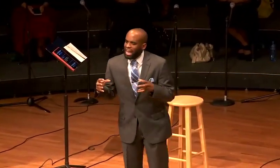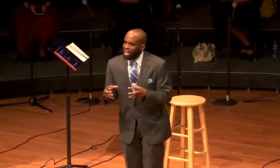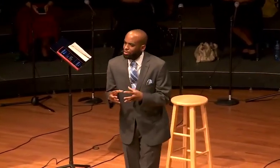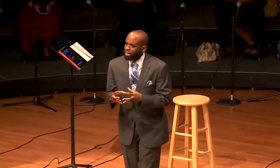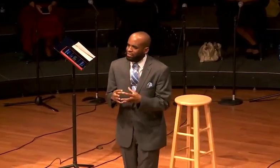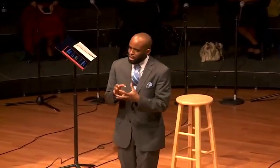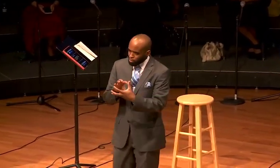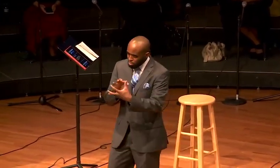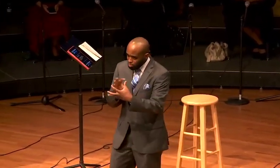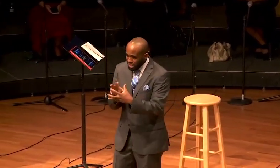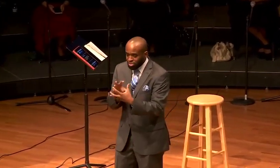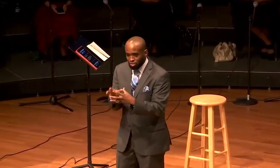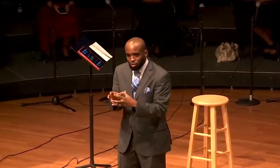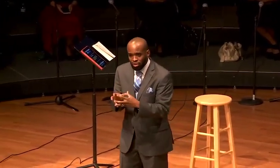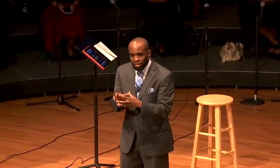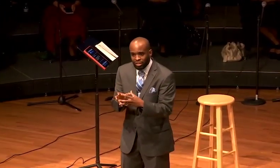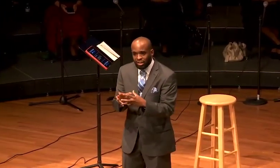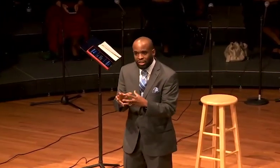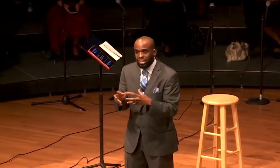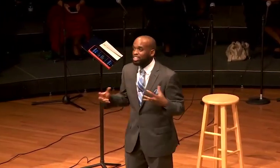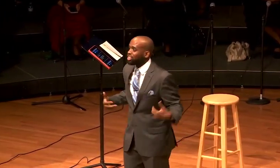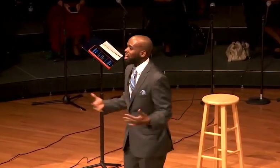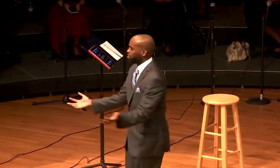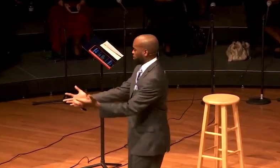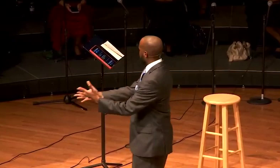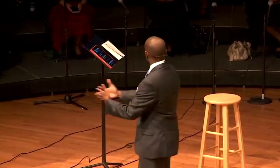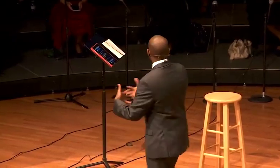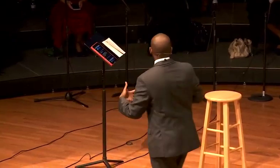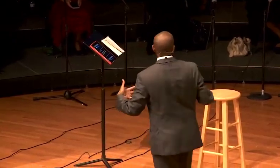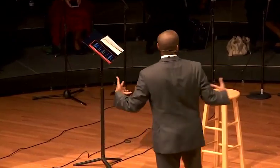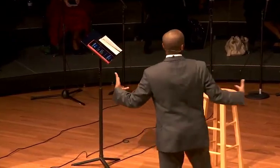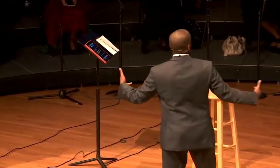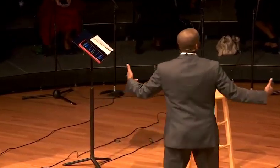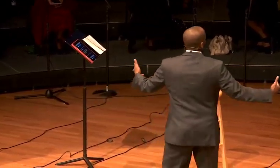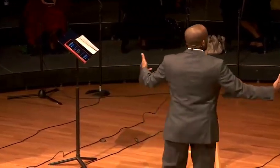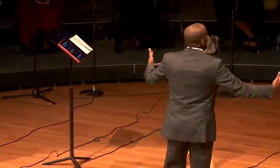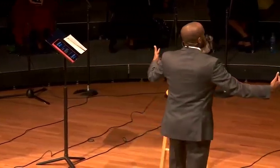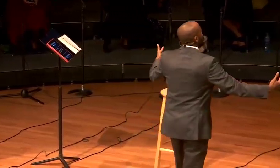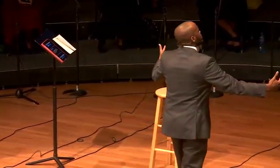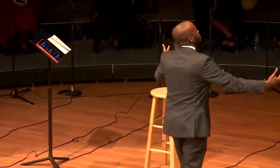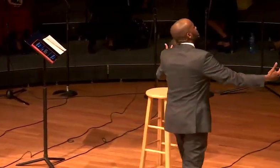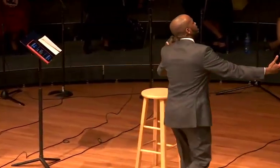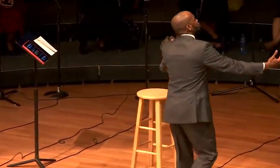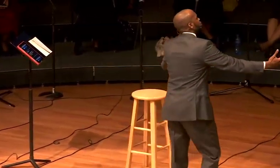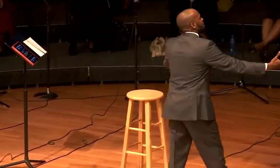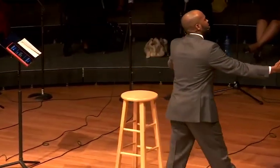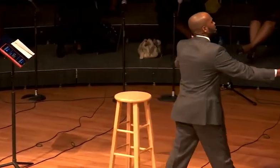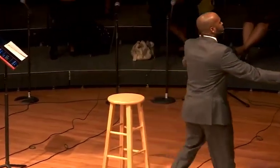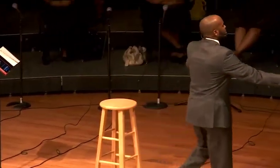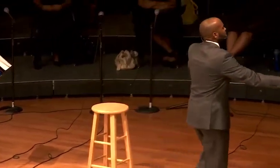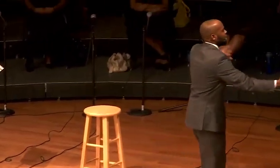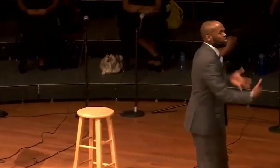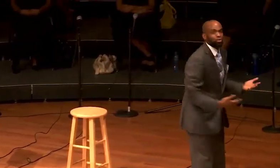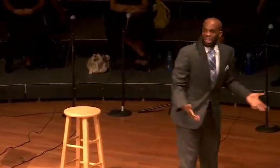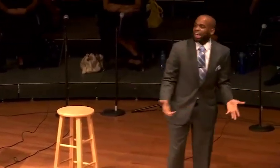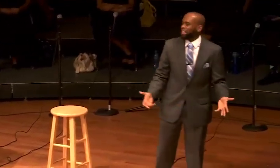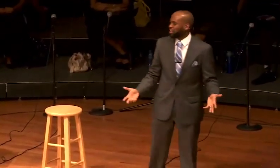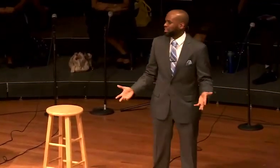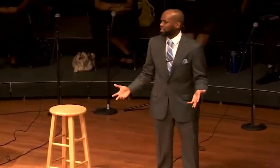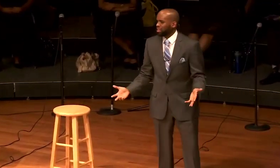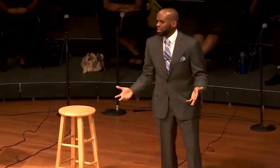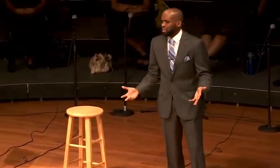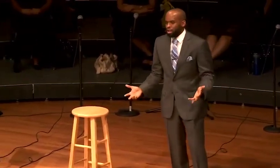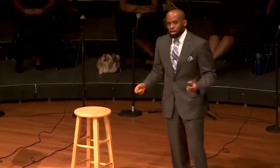a gathering that was based on each other and based on making sure that each other is